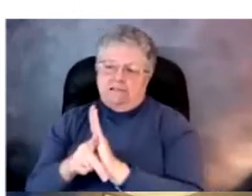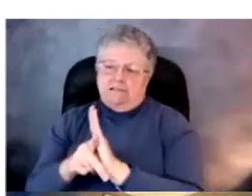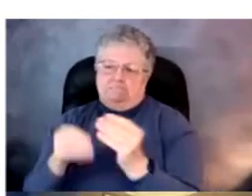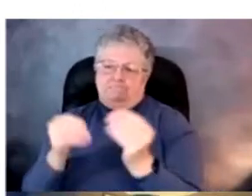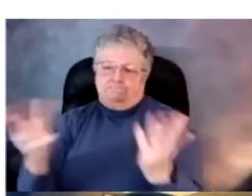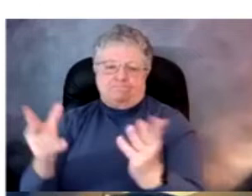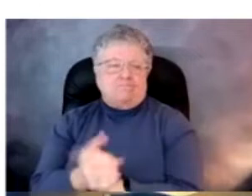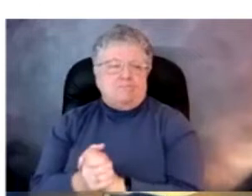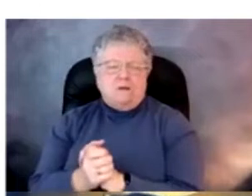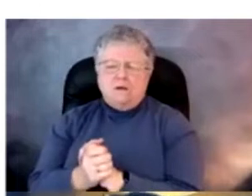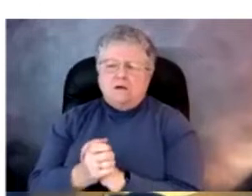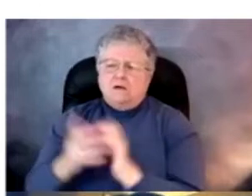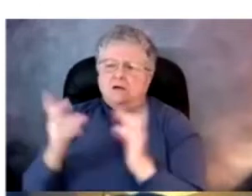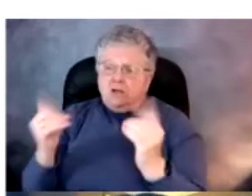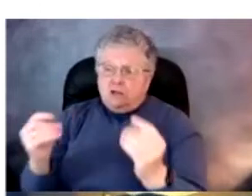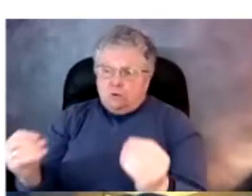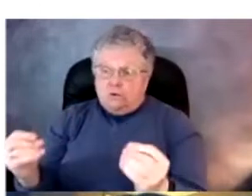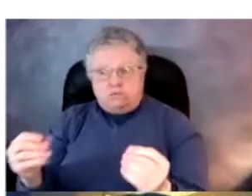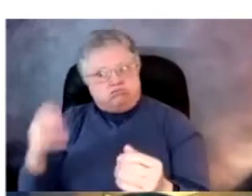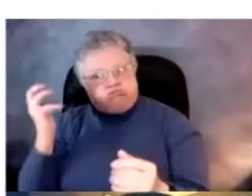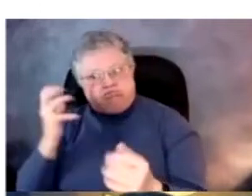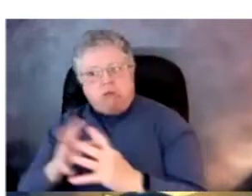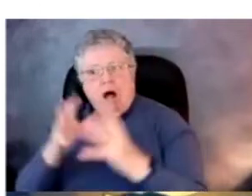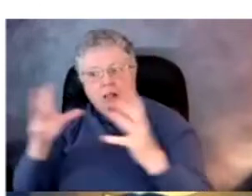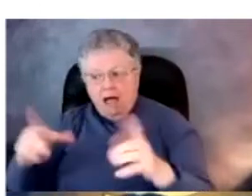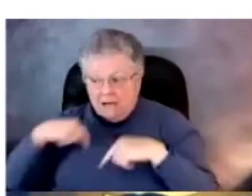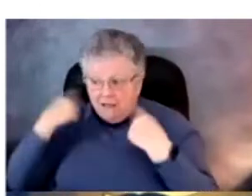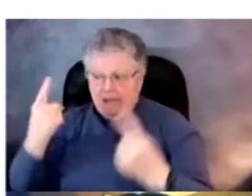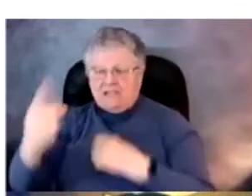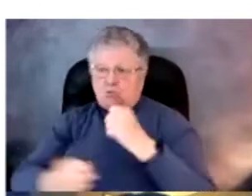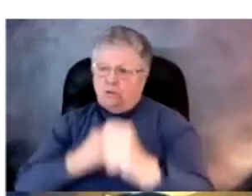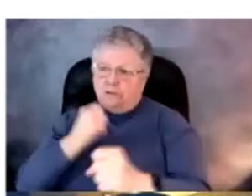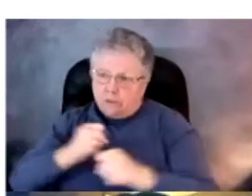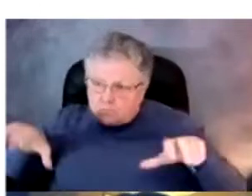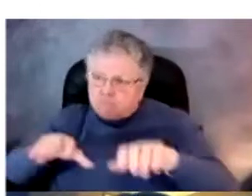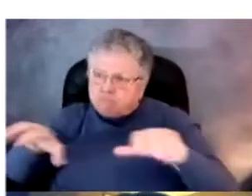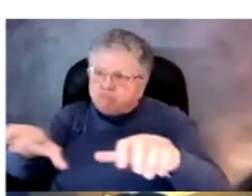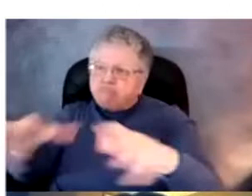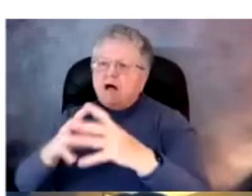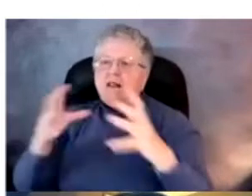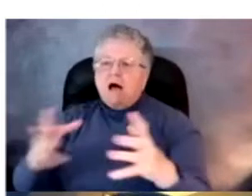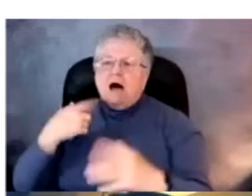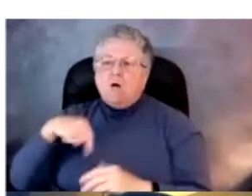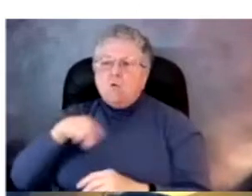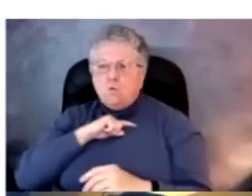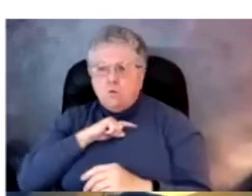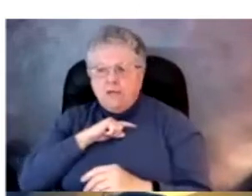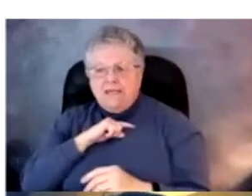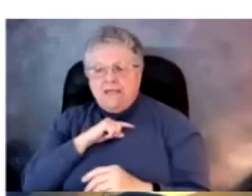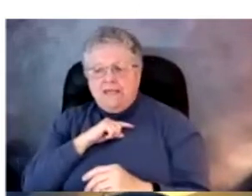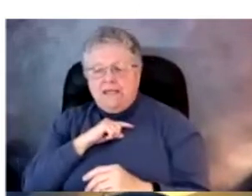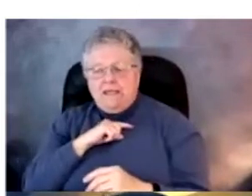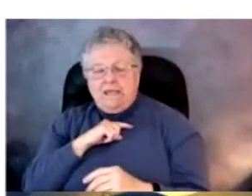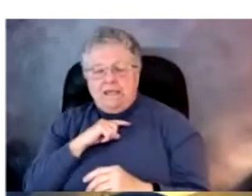kind of did a lot frantically in the last year. We really came together organically.